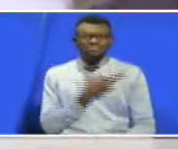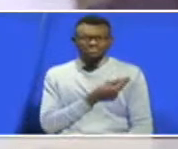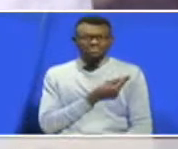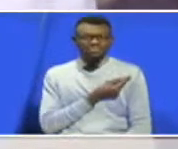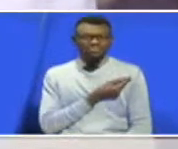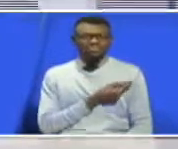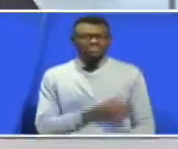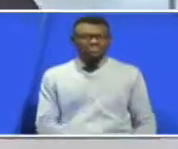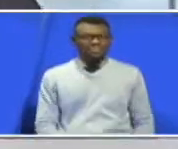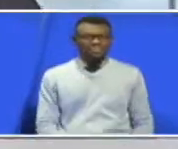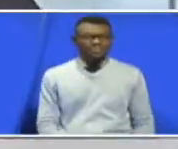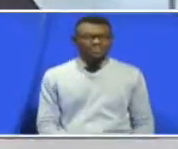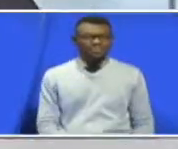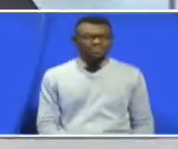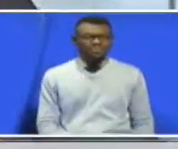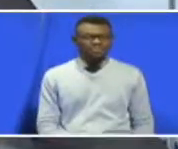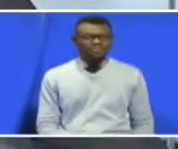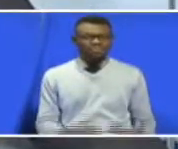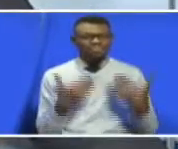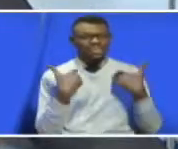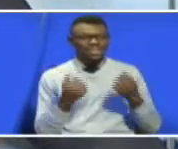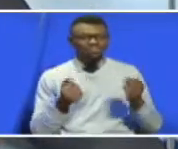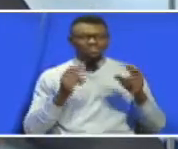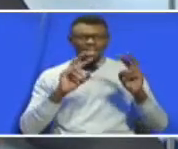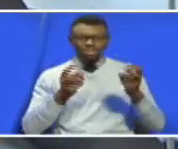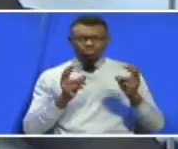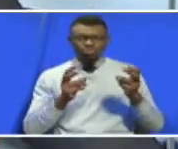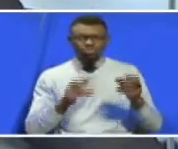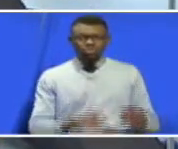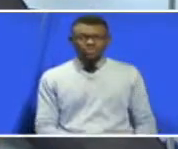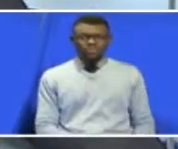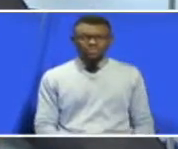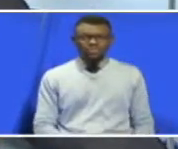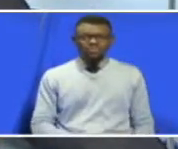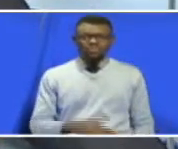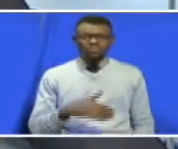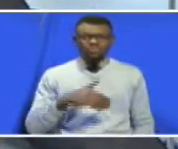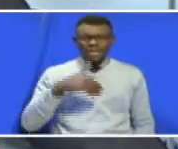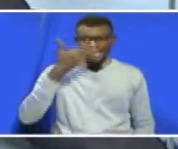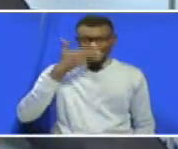KTN News. Still on health matters, a 2-day high-level consultative forum by the Council of Governors